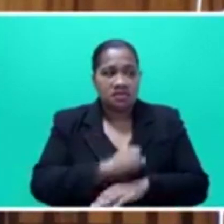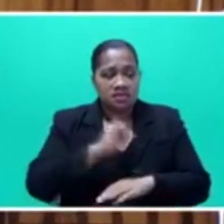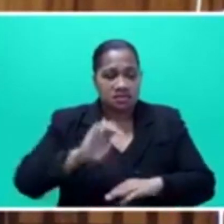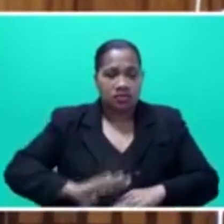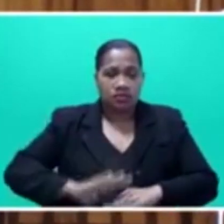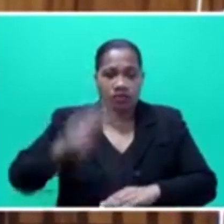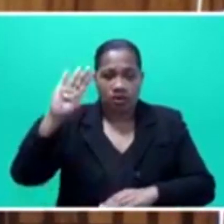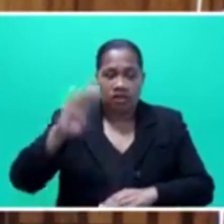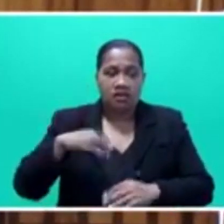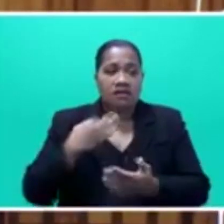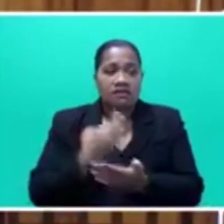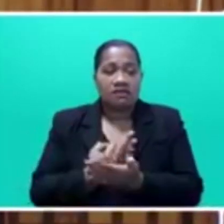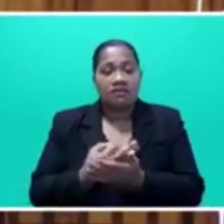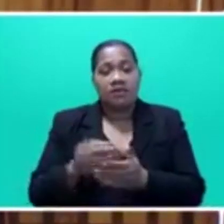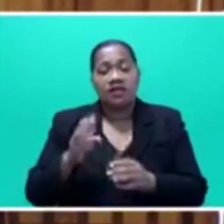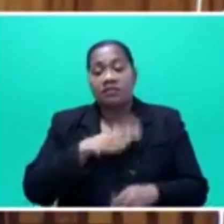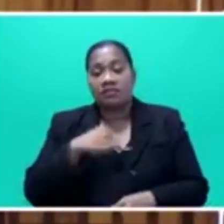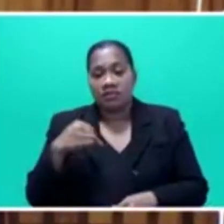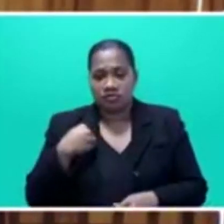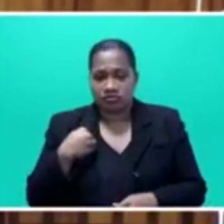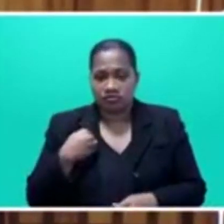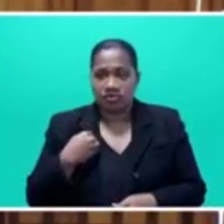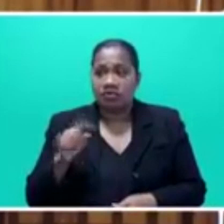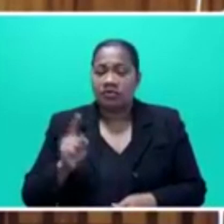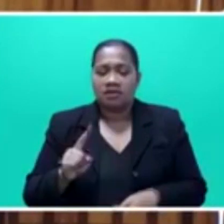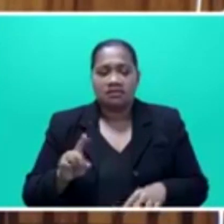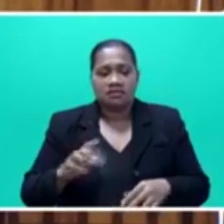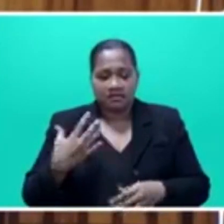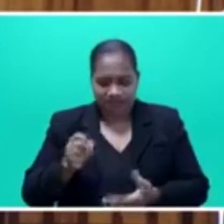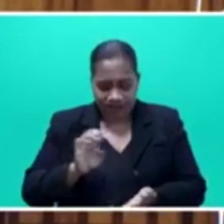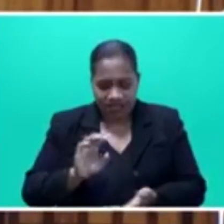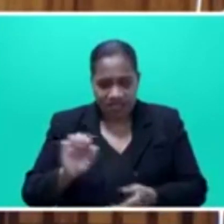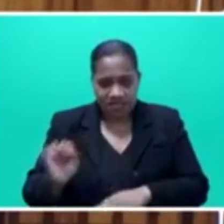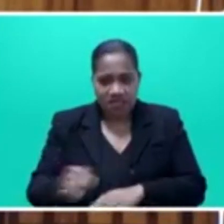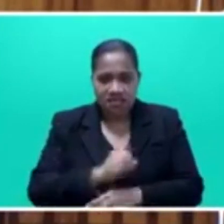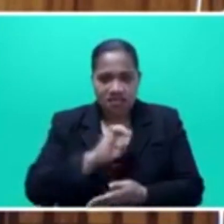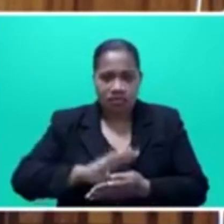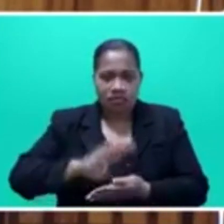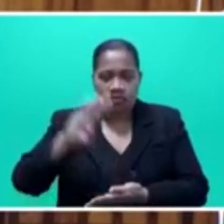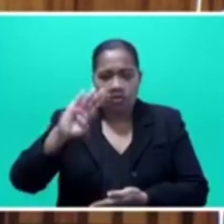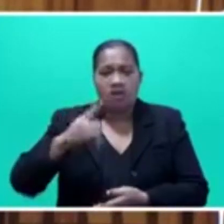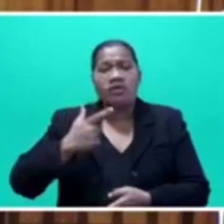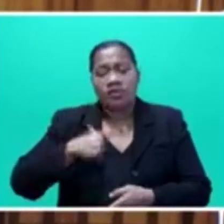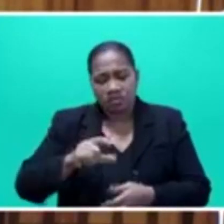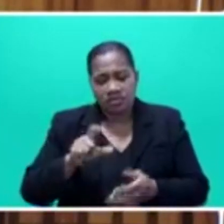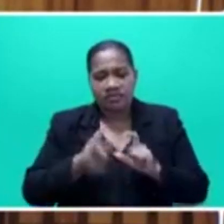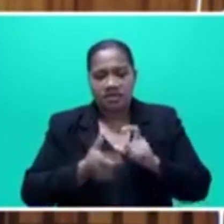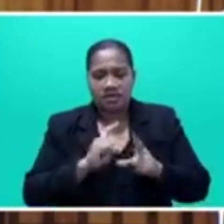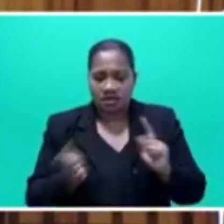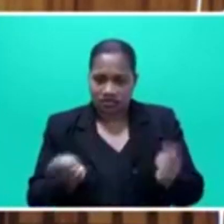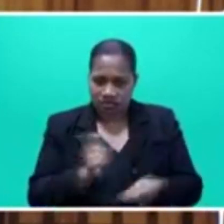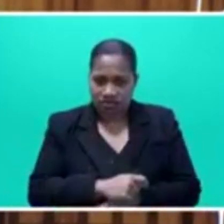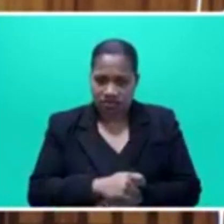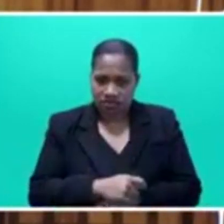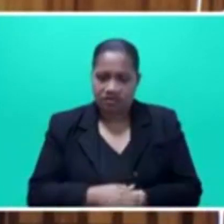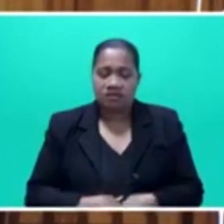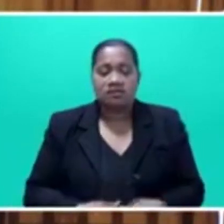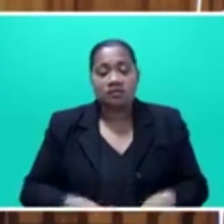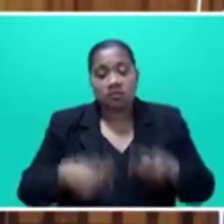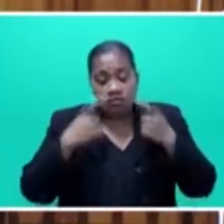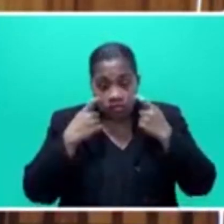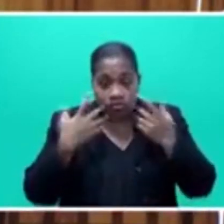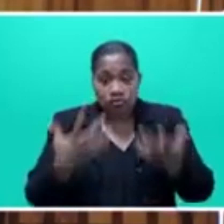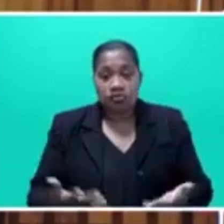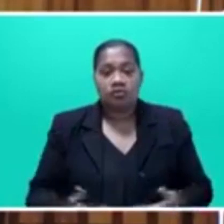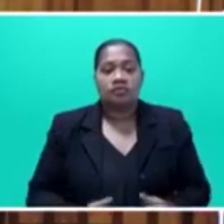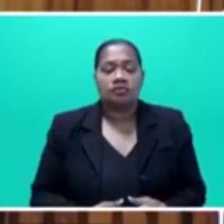the ministry, is getting a seawall. That's directly because of climate change. But just to show this